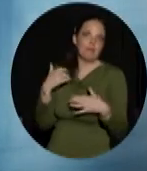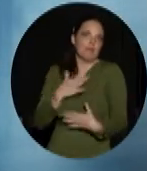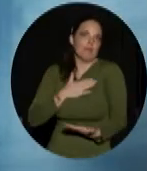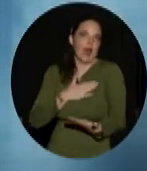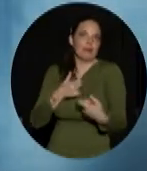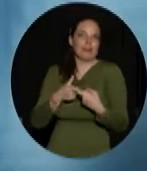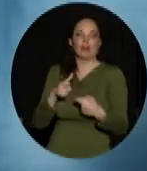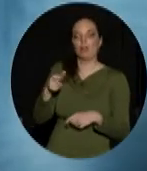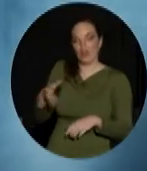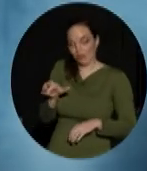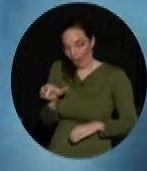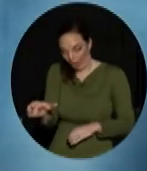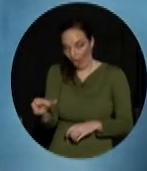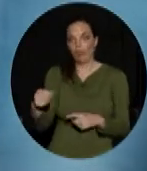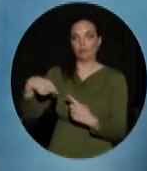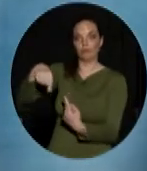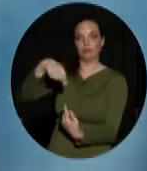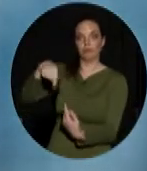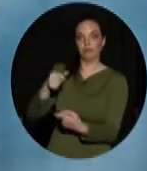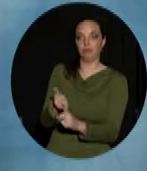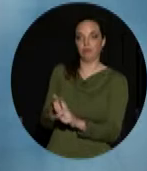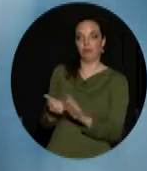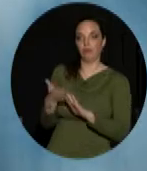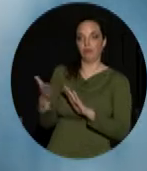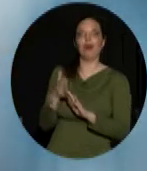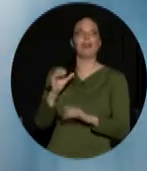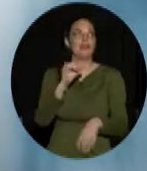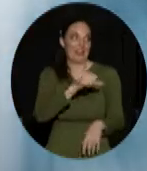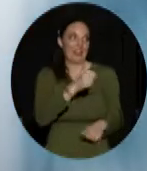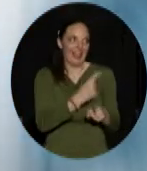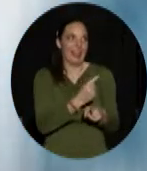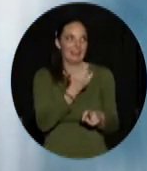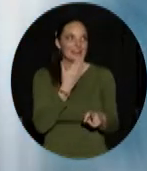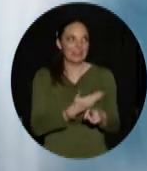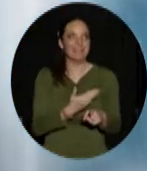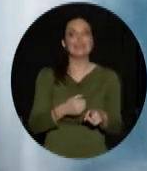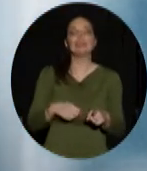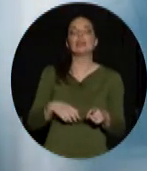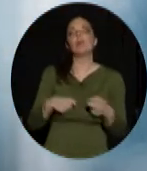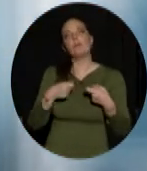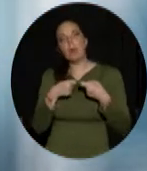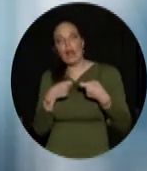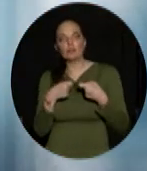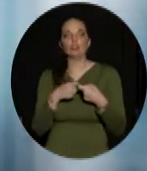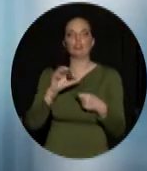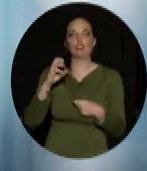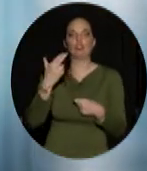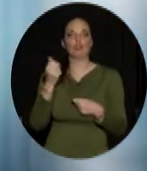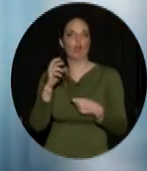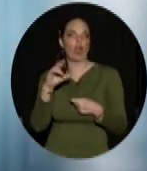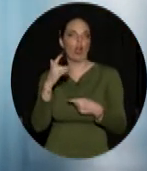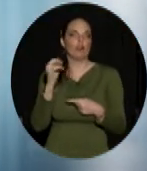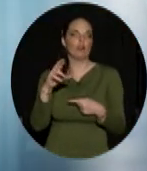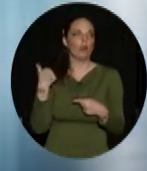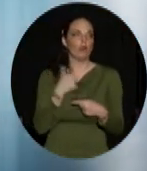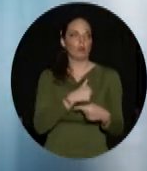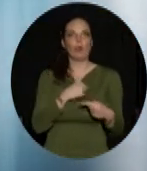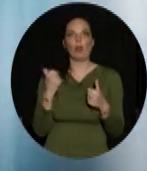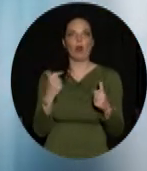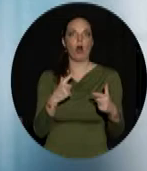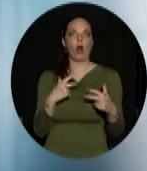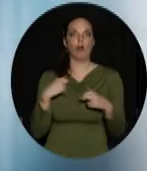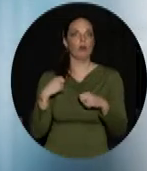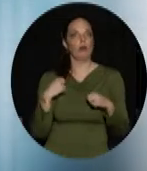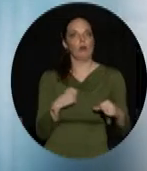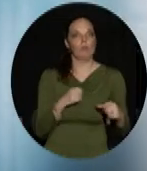one. Sure. And actually you bring up a great point about that. Batteries and chargers. Obviously we all are kind of tethered to our iPhones,